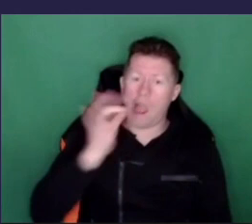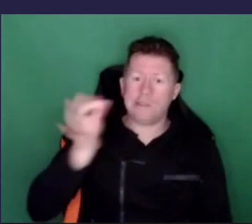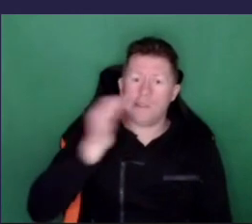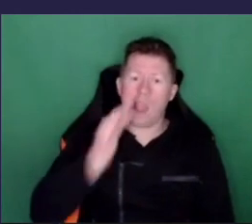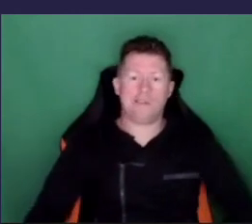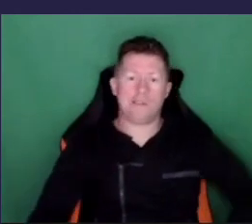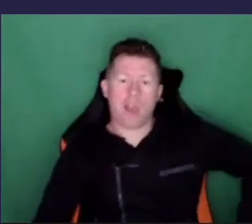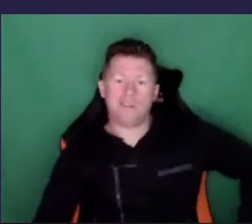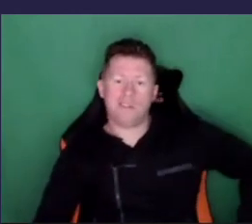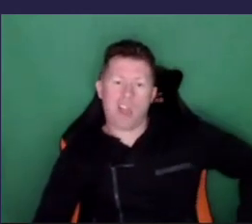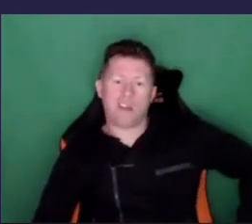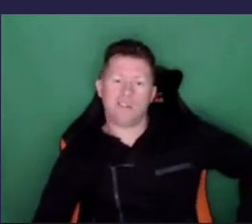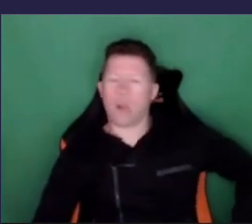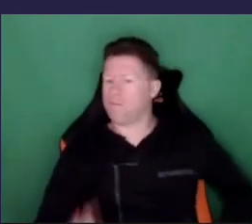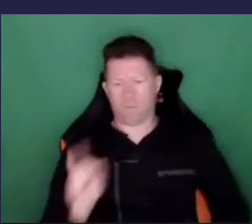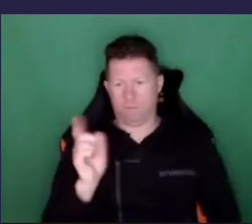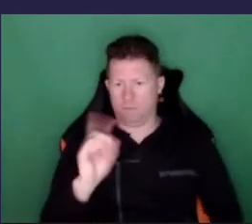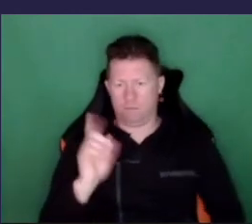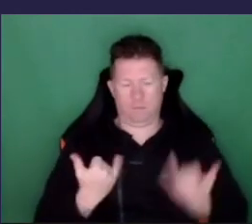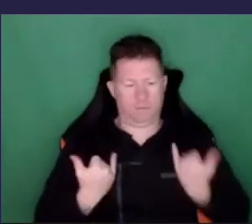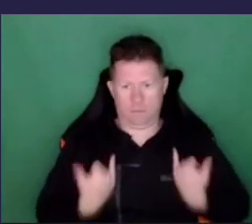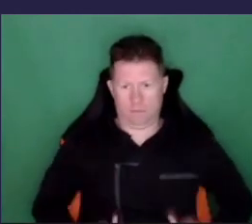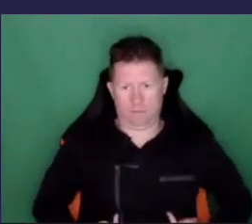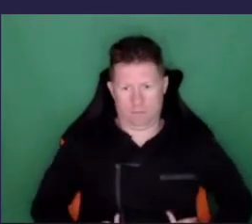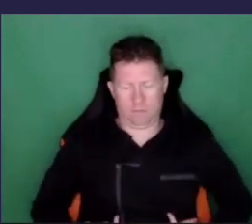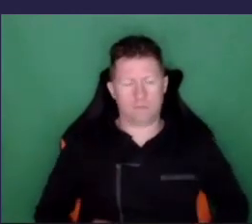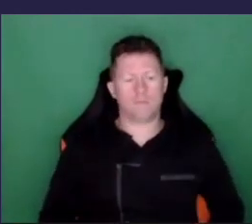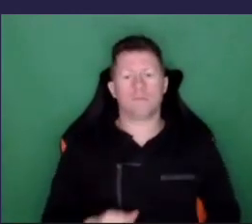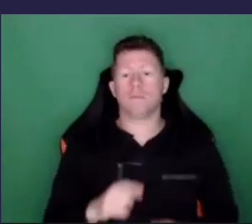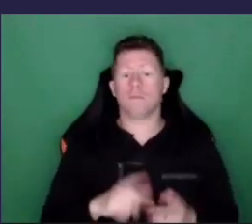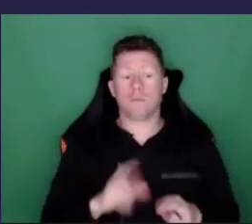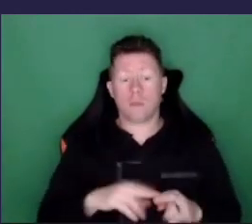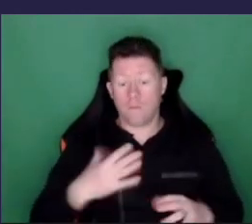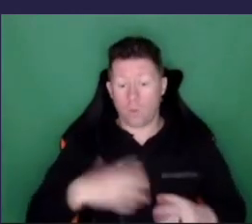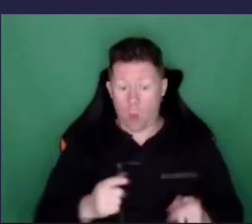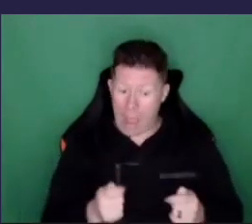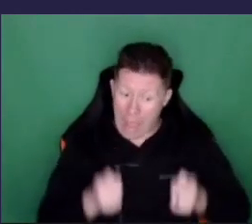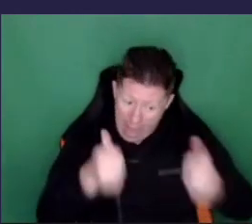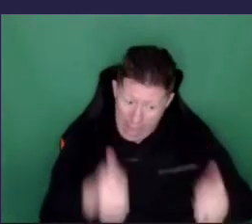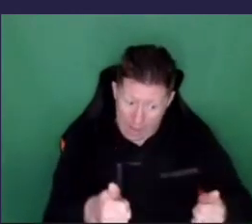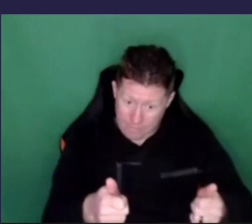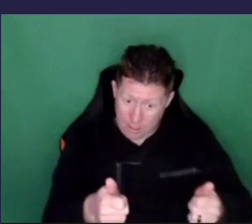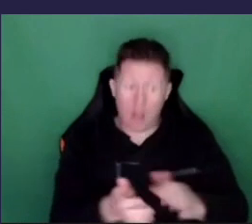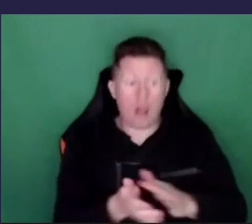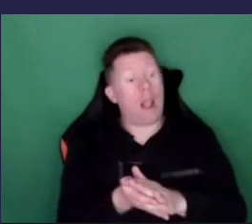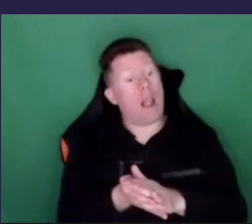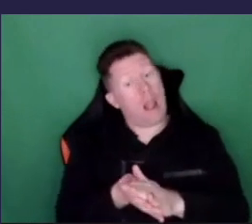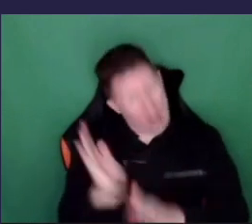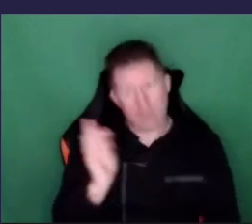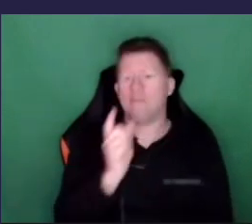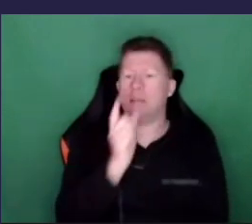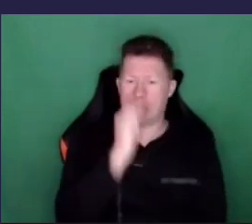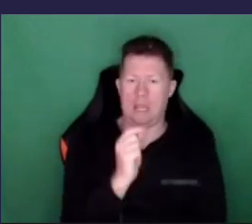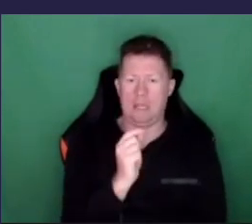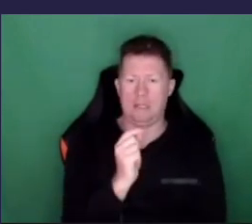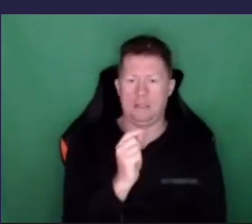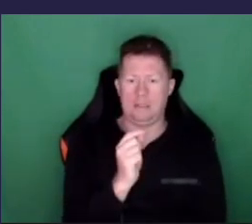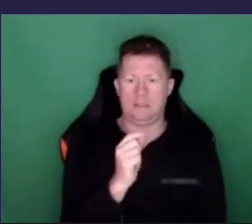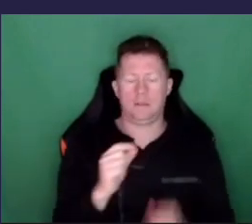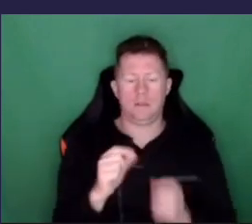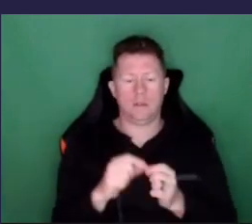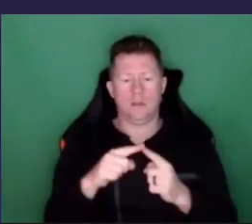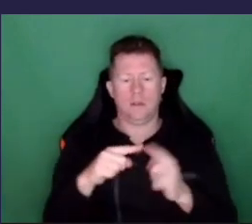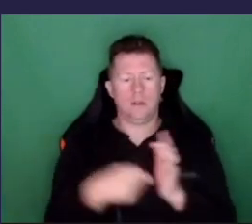gross. So we're going to get rid of the gum here. And if you want gum after the meal, after we leave, you can have it. Bertha